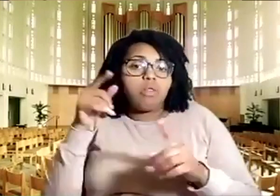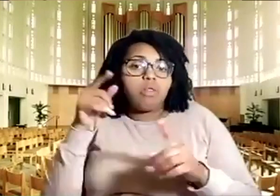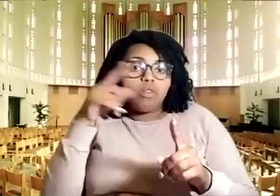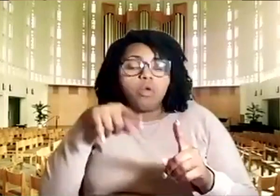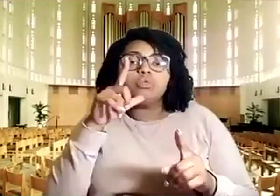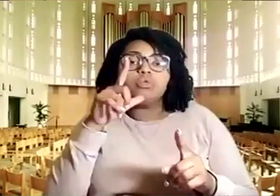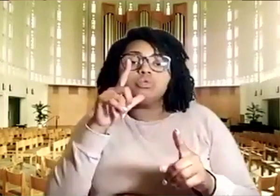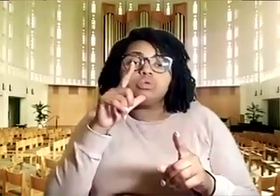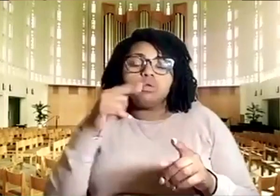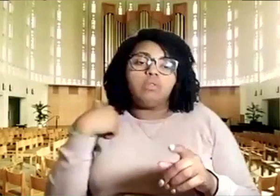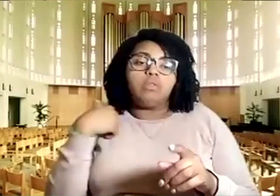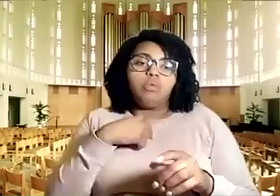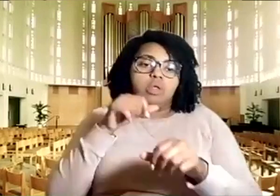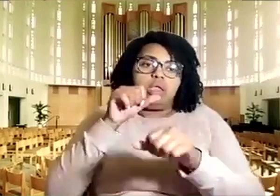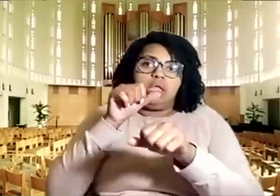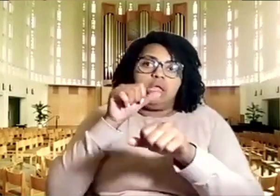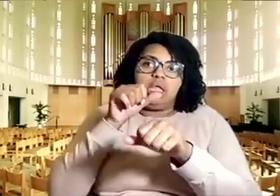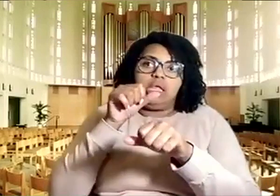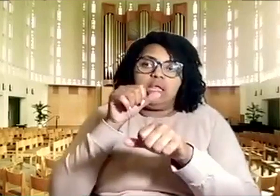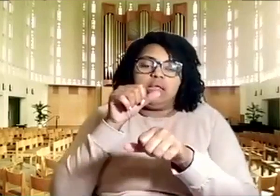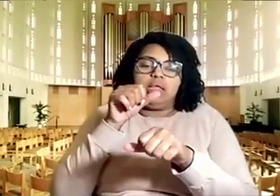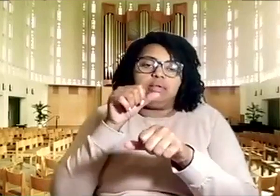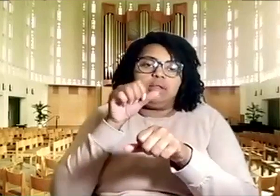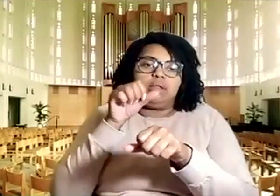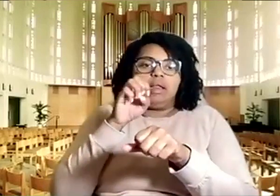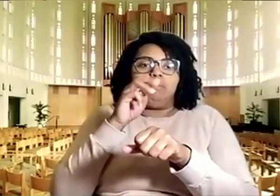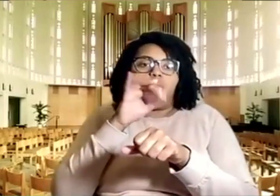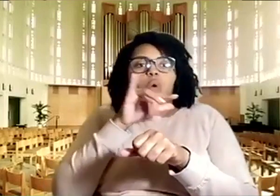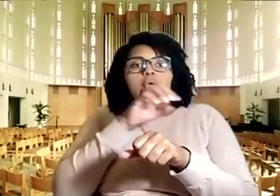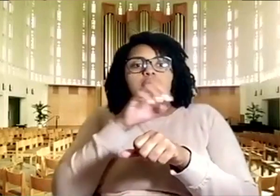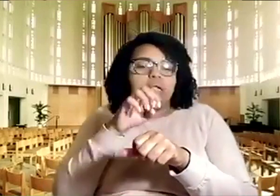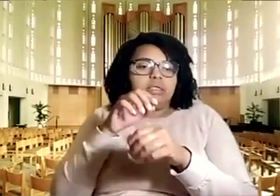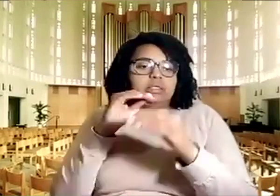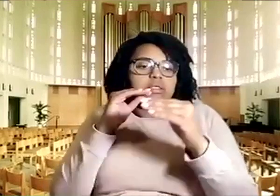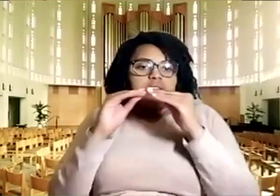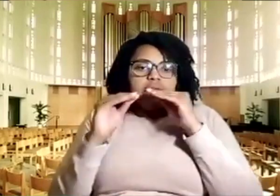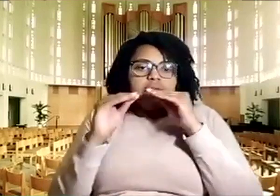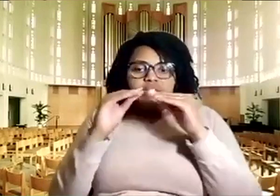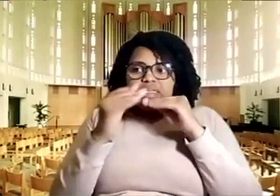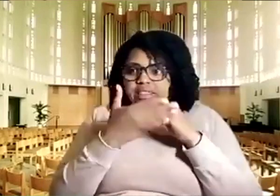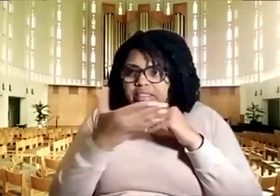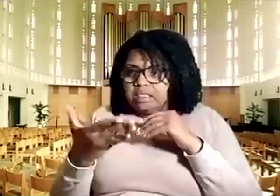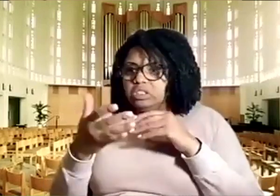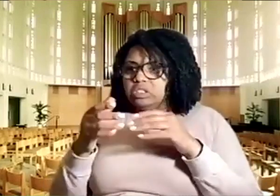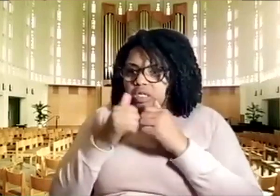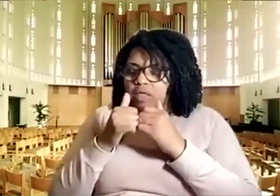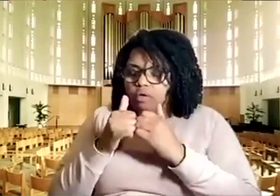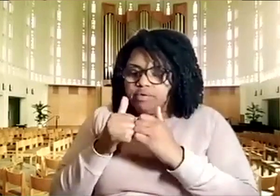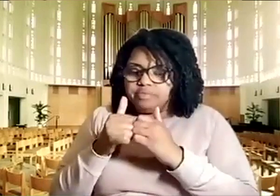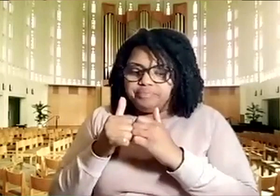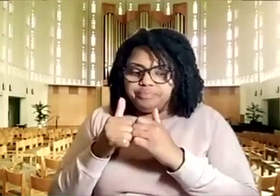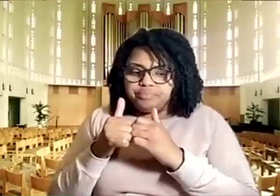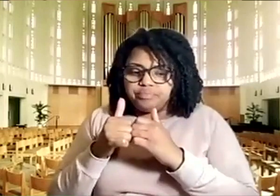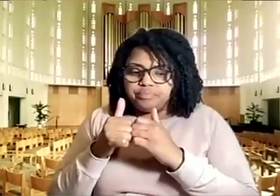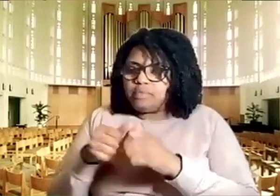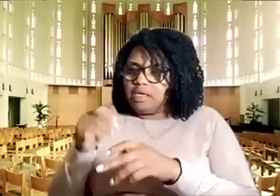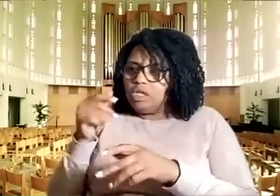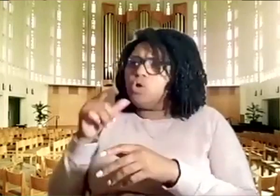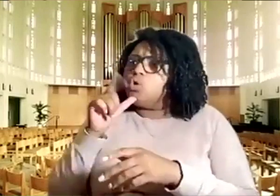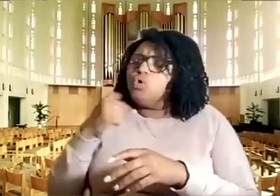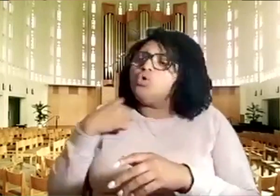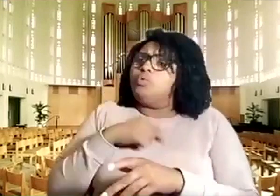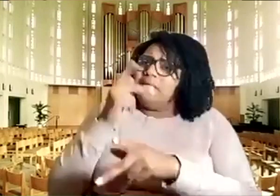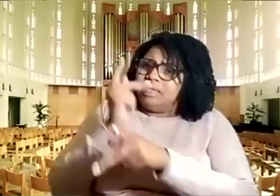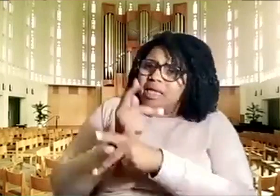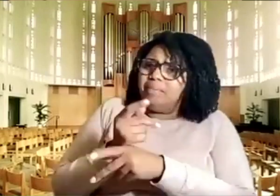up and stitch things together and make things go on a little bit longer so that the things that we know and love, the things